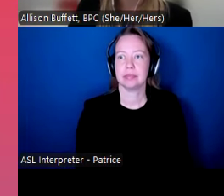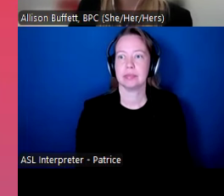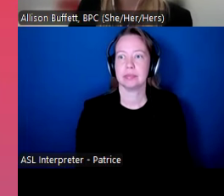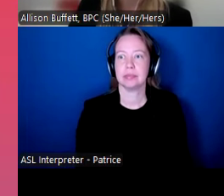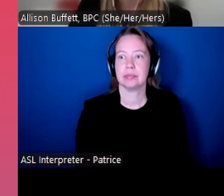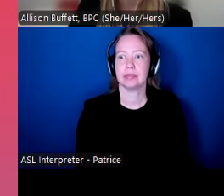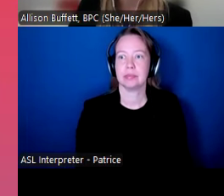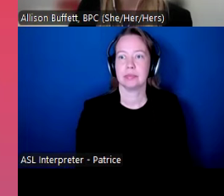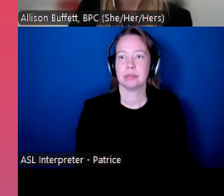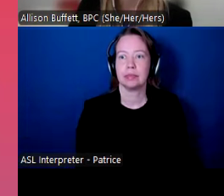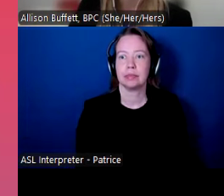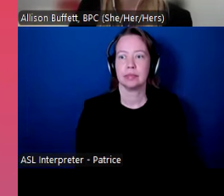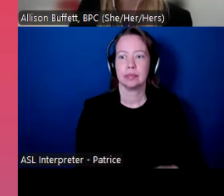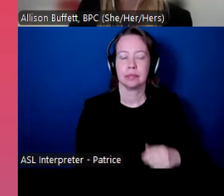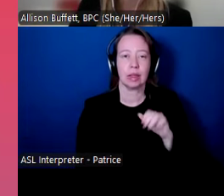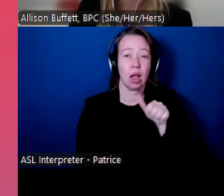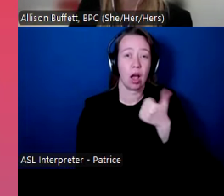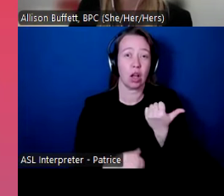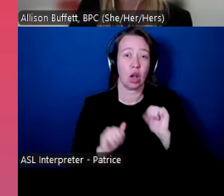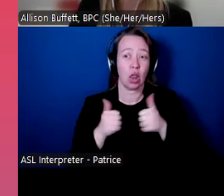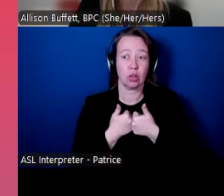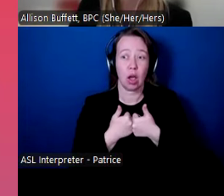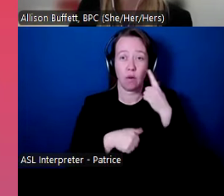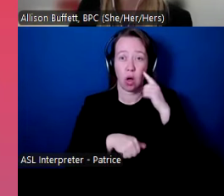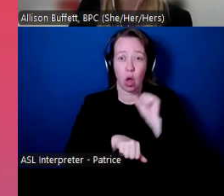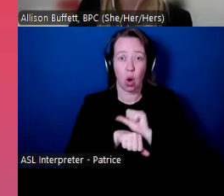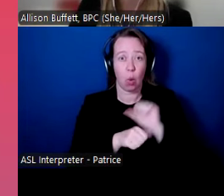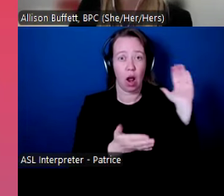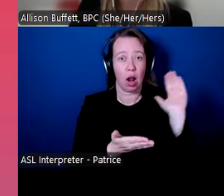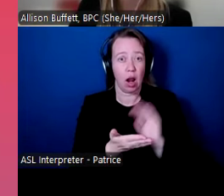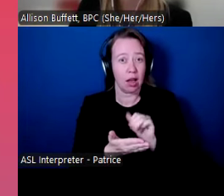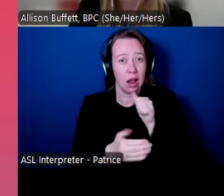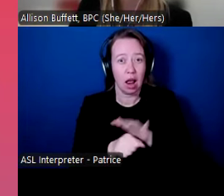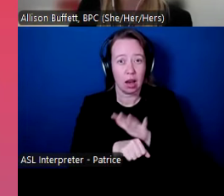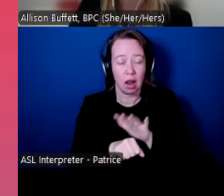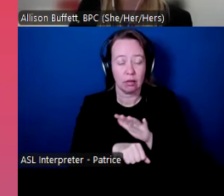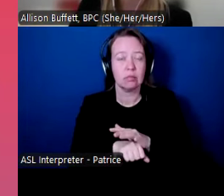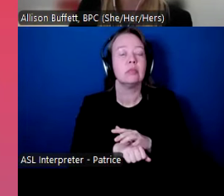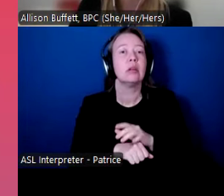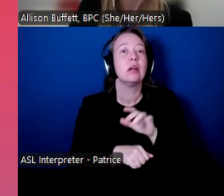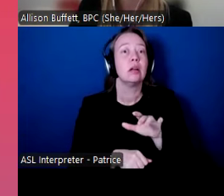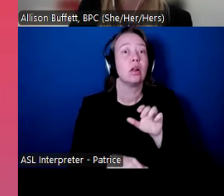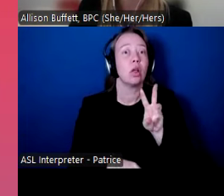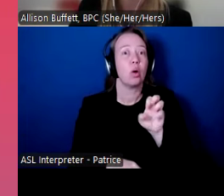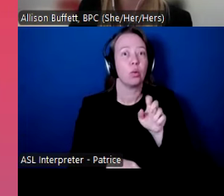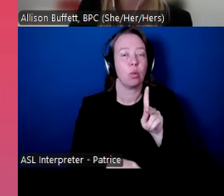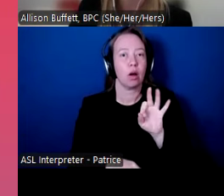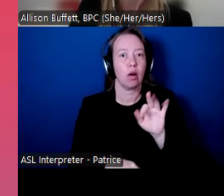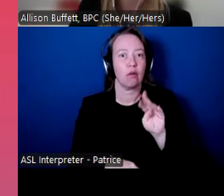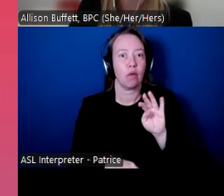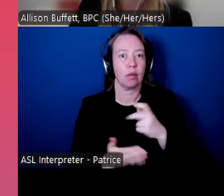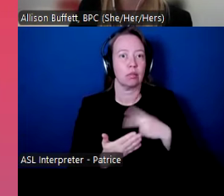Another challenge contributing to the workforce shortage is that the nation's workforce programs are often not targeted towards direct